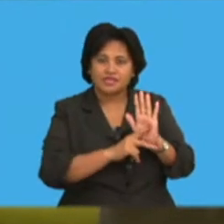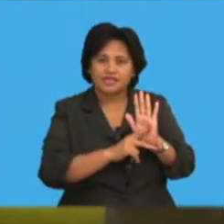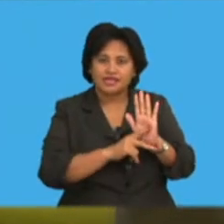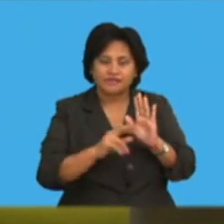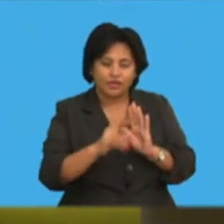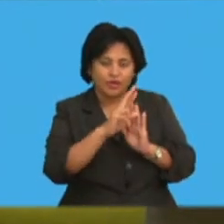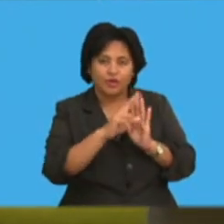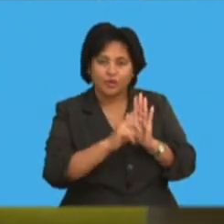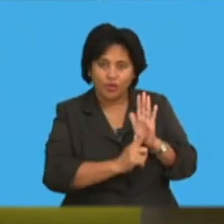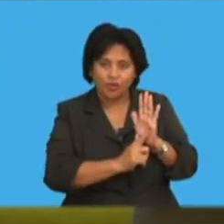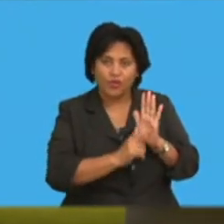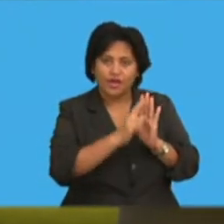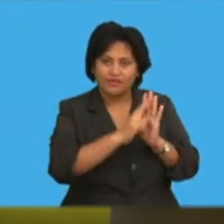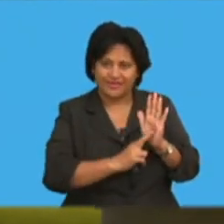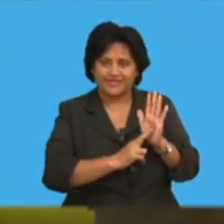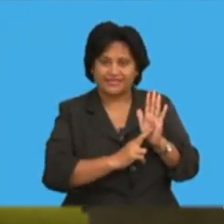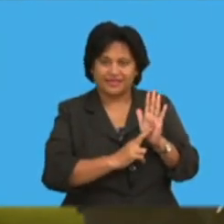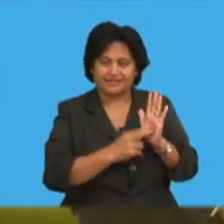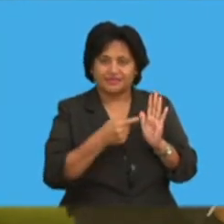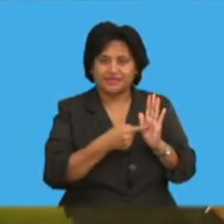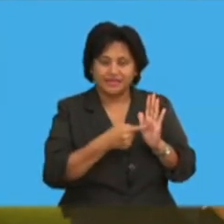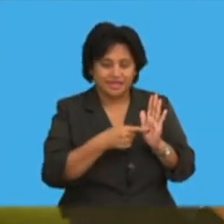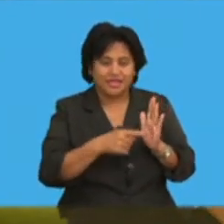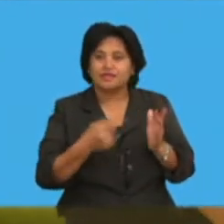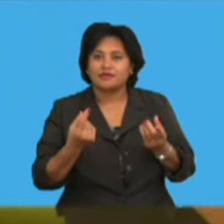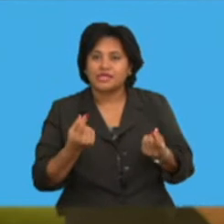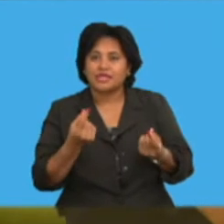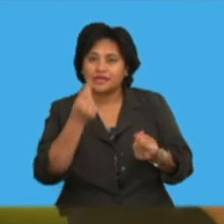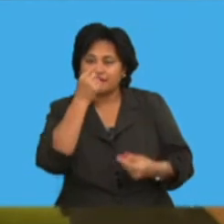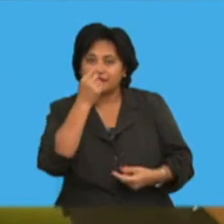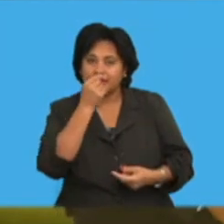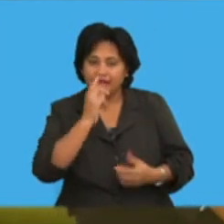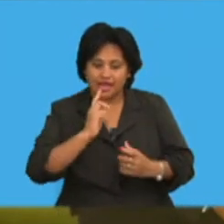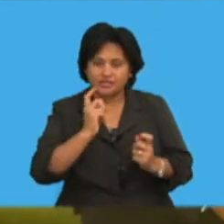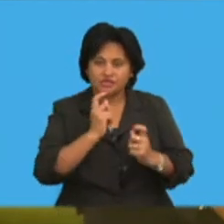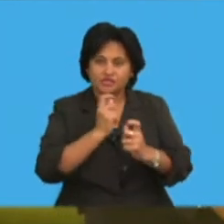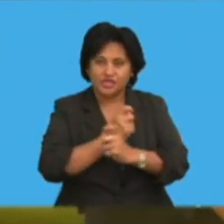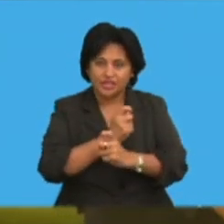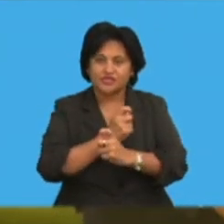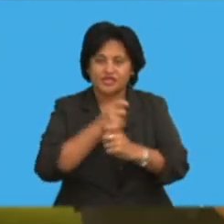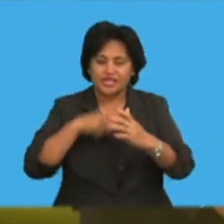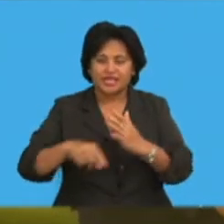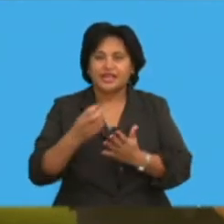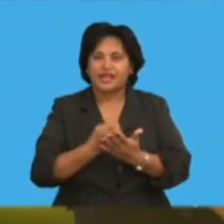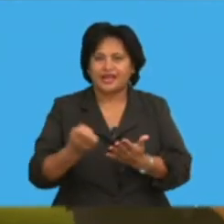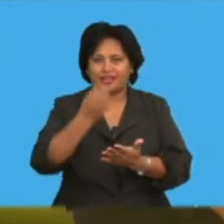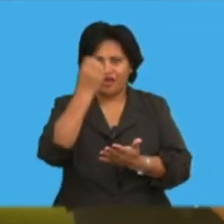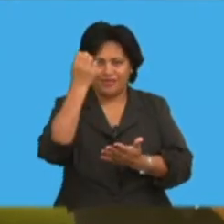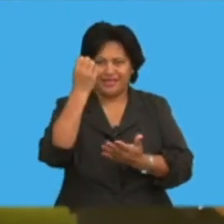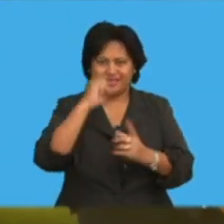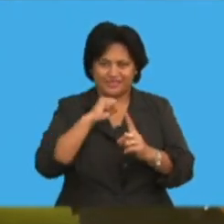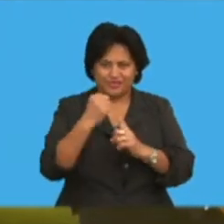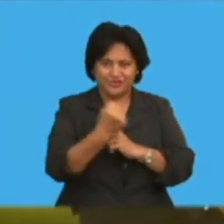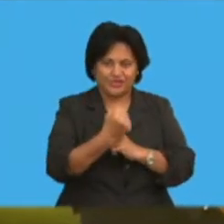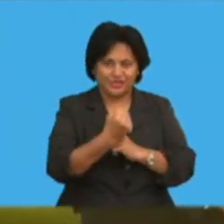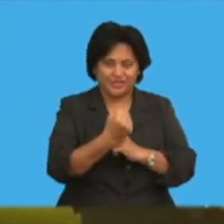and regulation, Madam Speaker, which will be able to adapt to what is now a changing economic environment. Madam Speaker, this